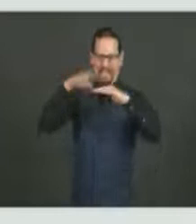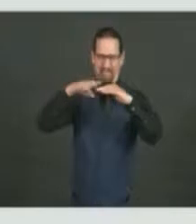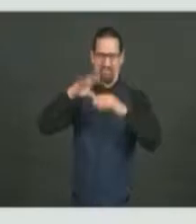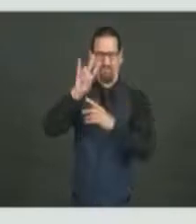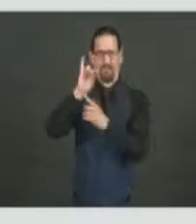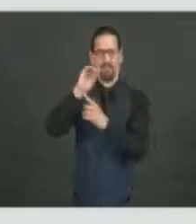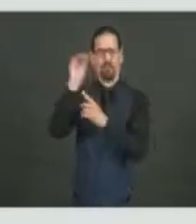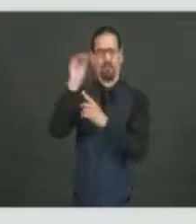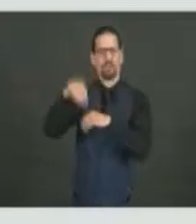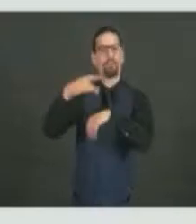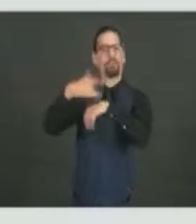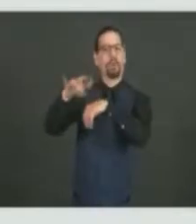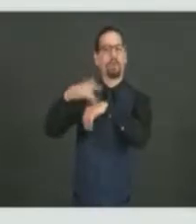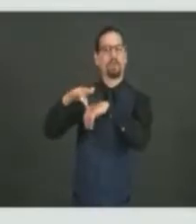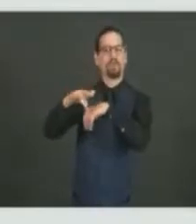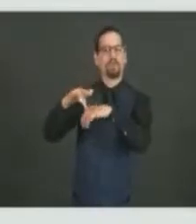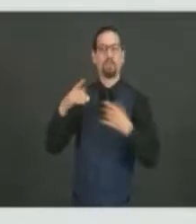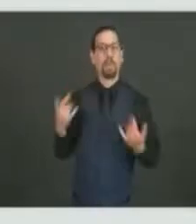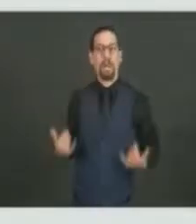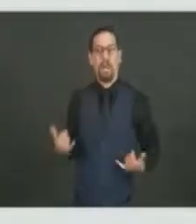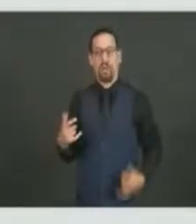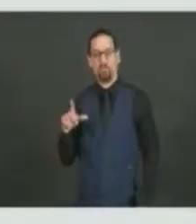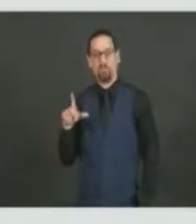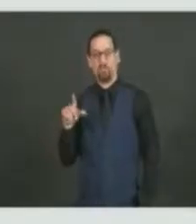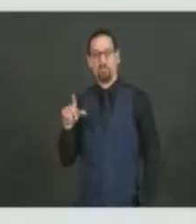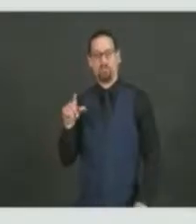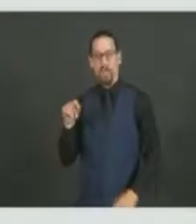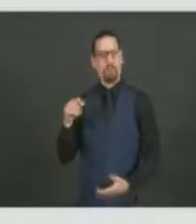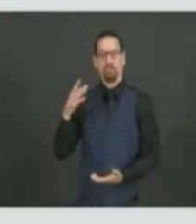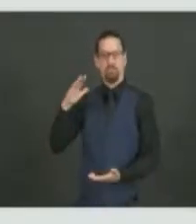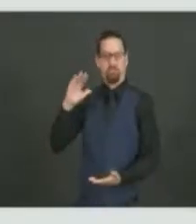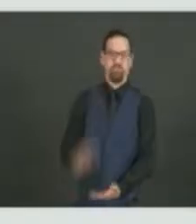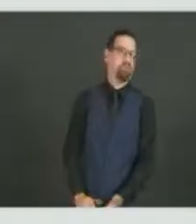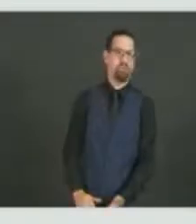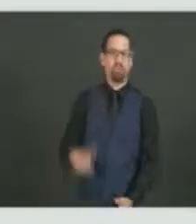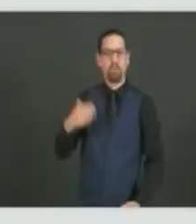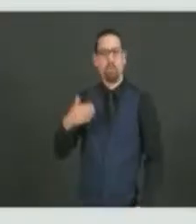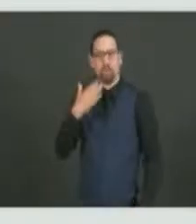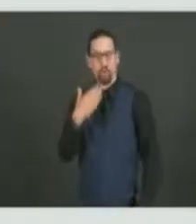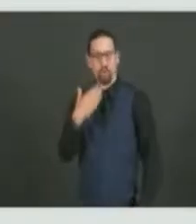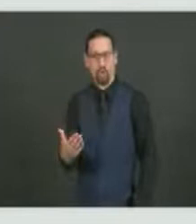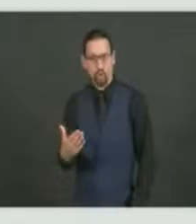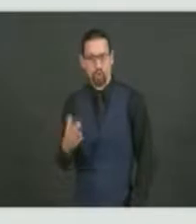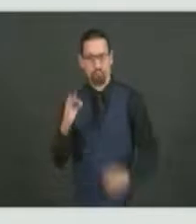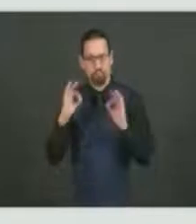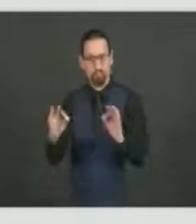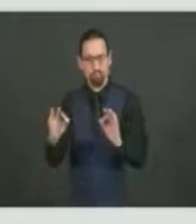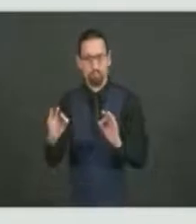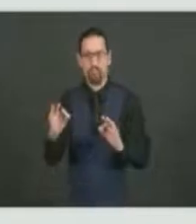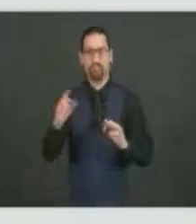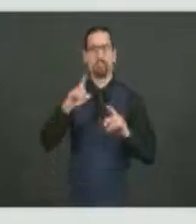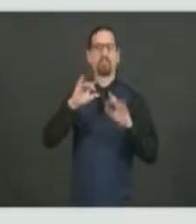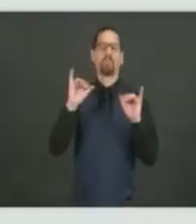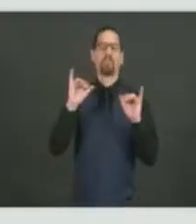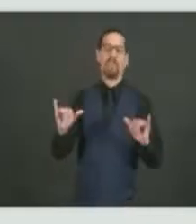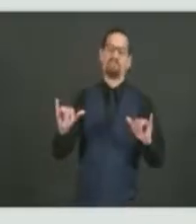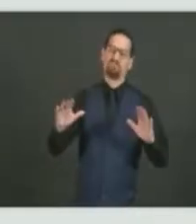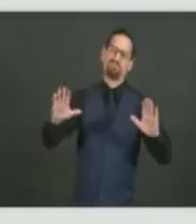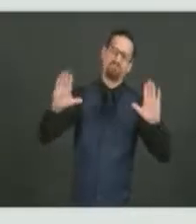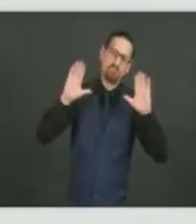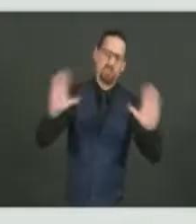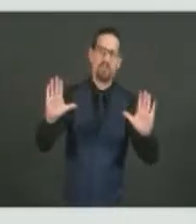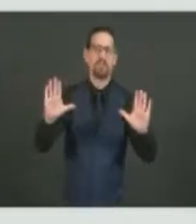half of that. We're below 20%. And really importantly and excellently,